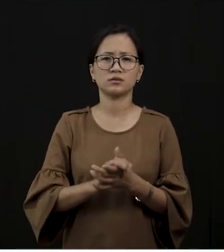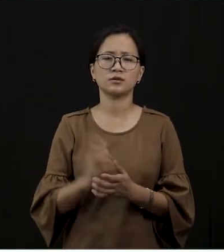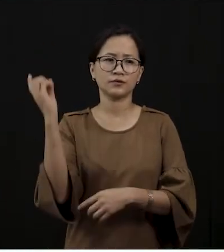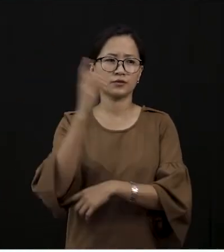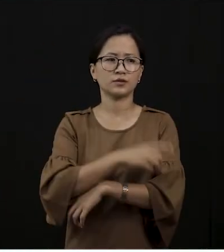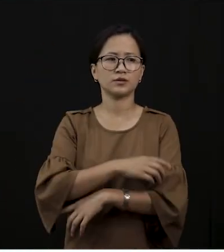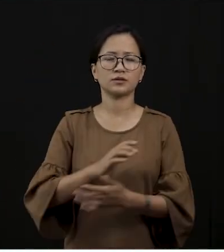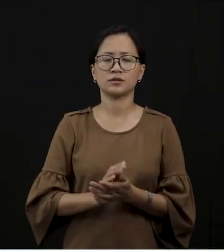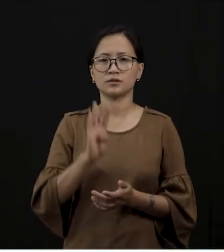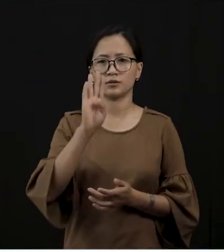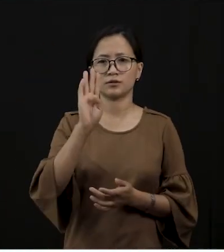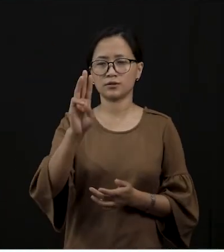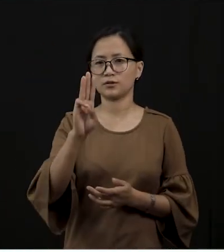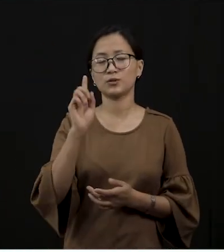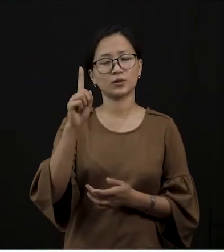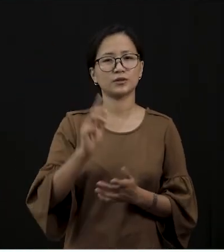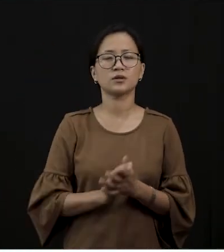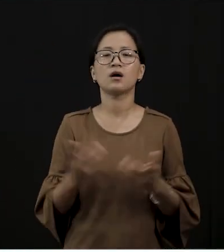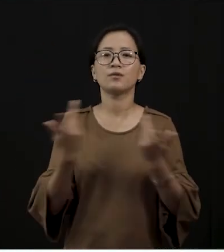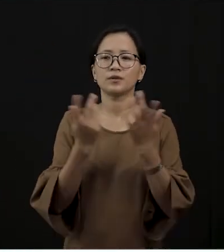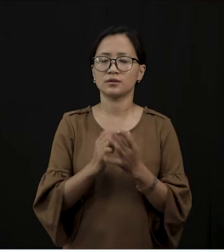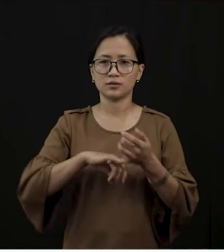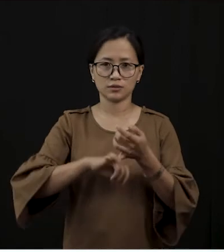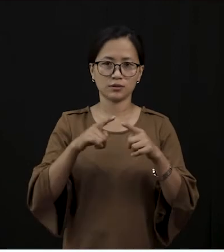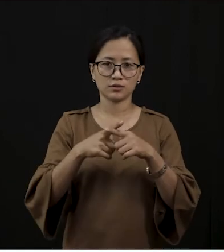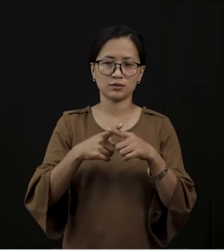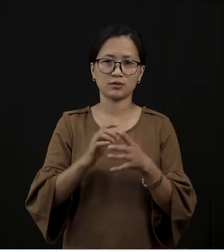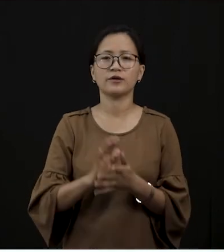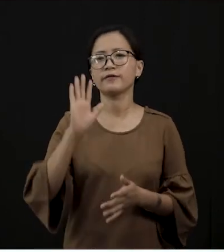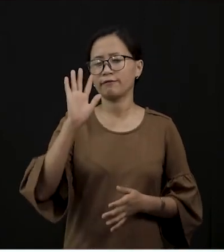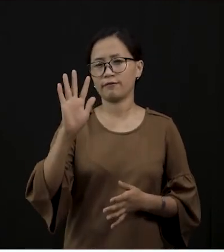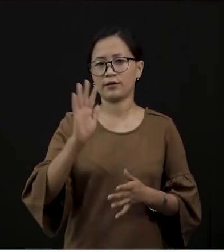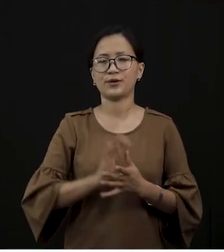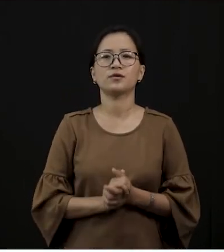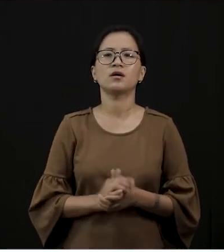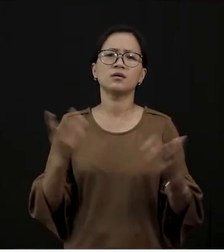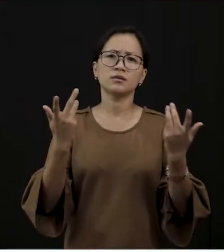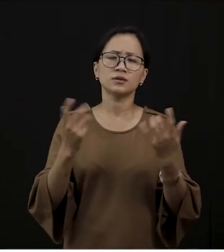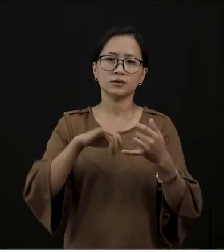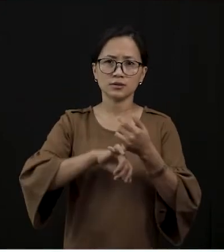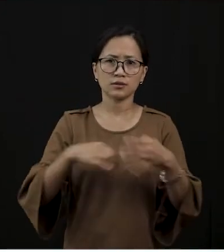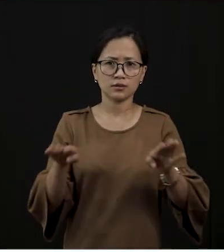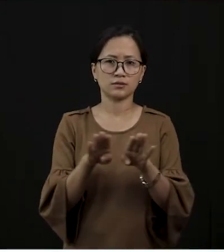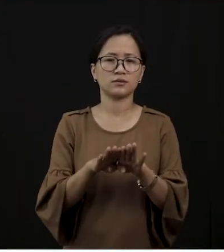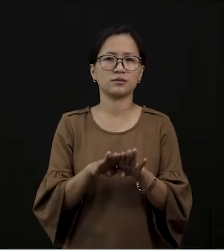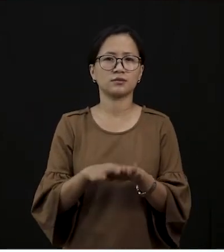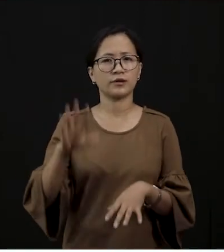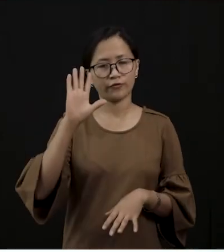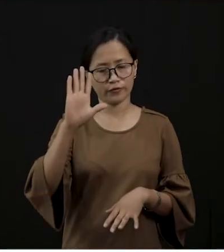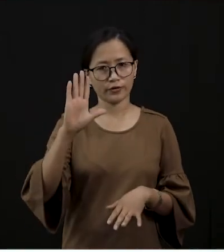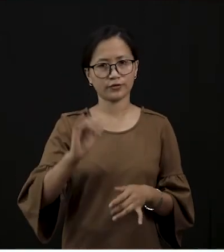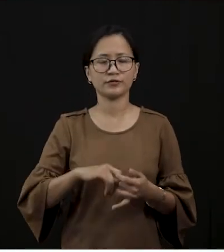days? 31. How many Saturdays? 5 Saturdays. How many Sundays?